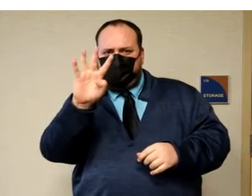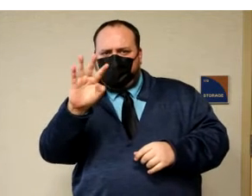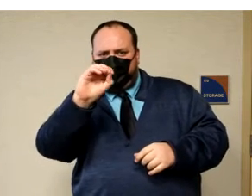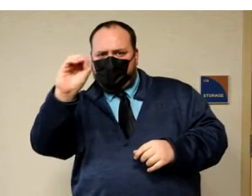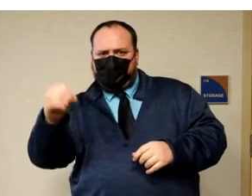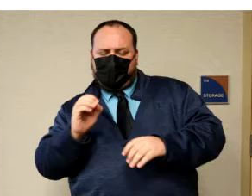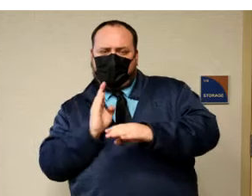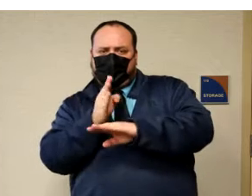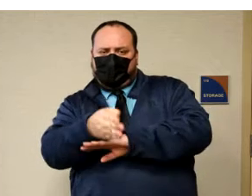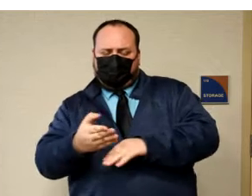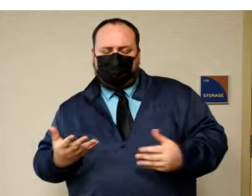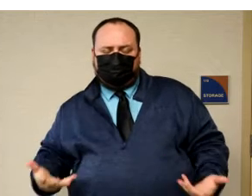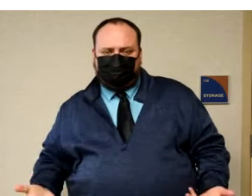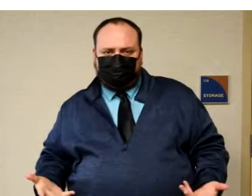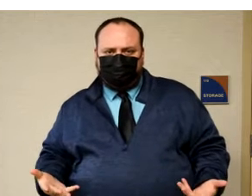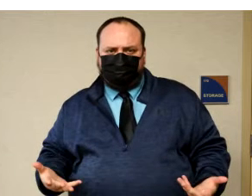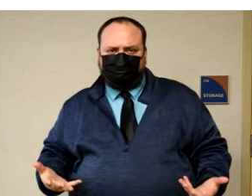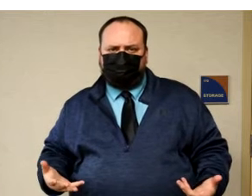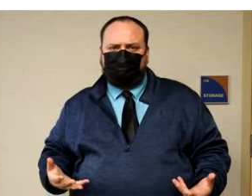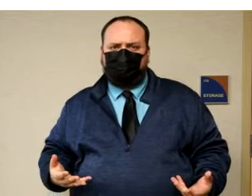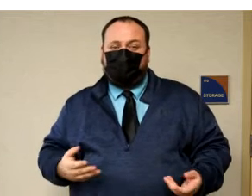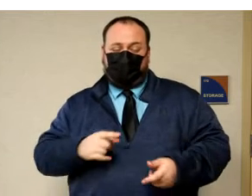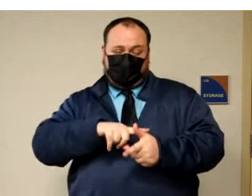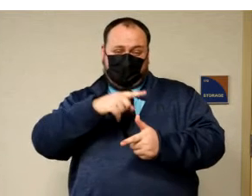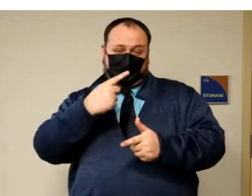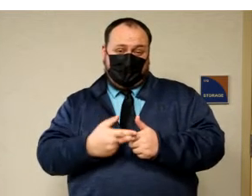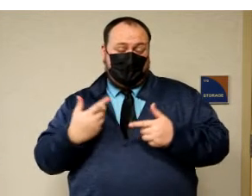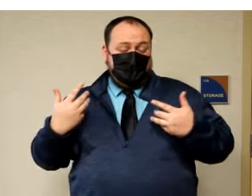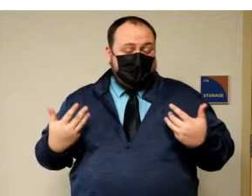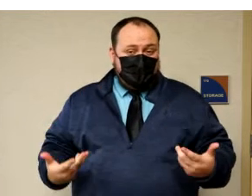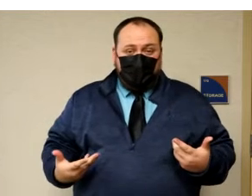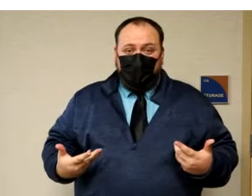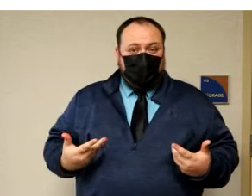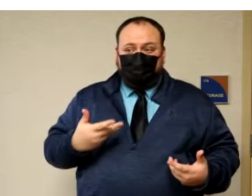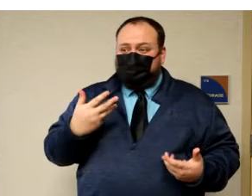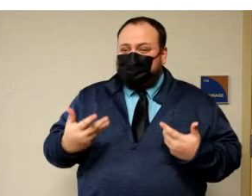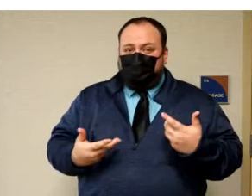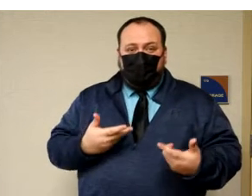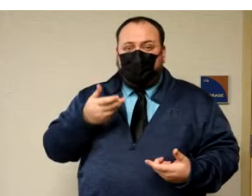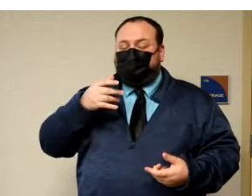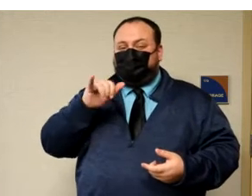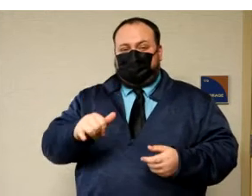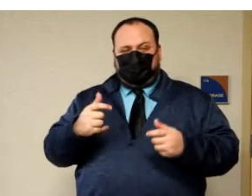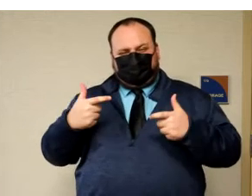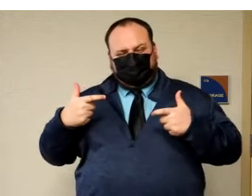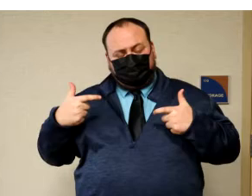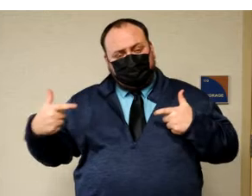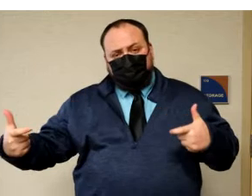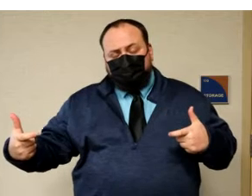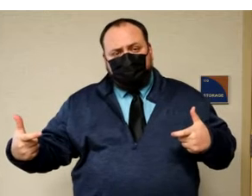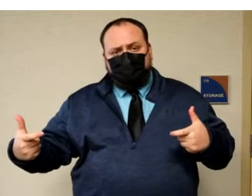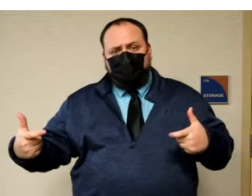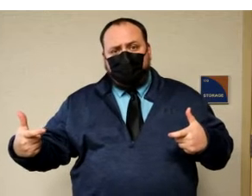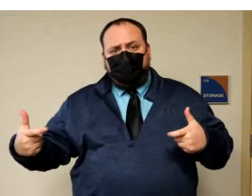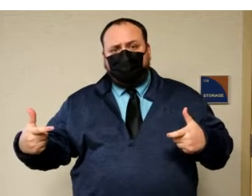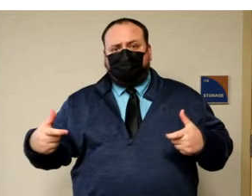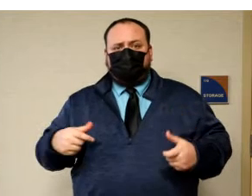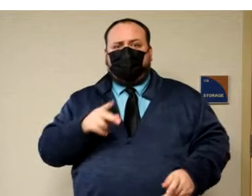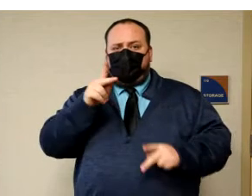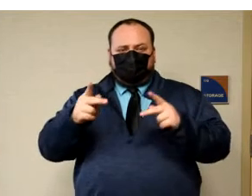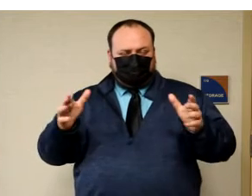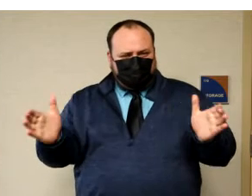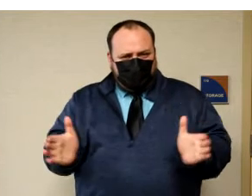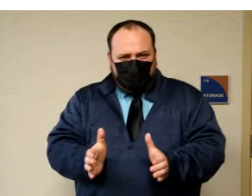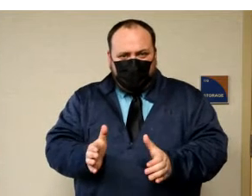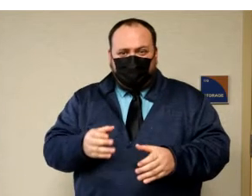0.04% over. And then the largest minority CVAP population